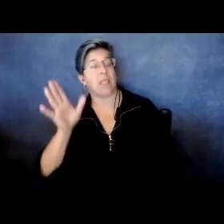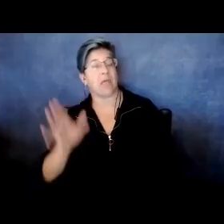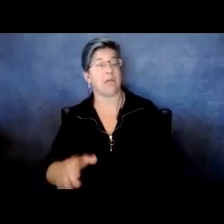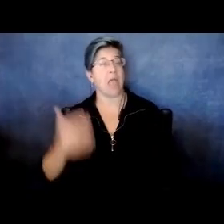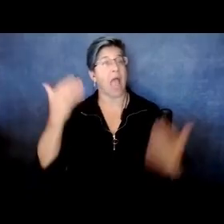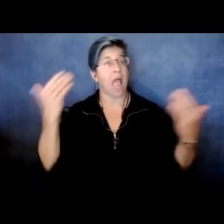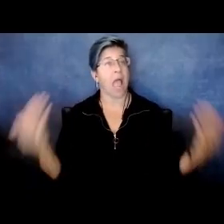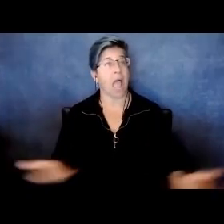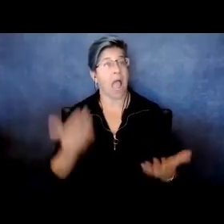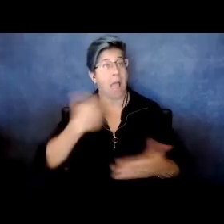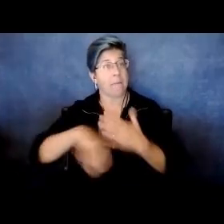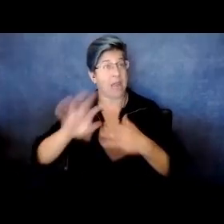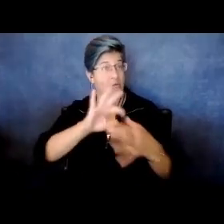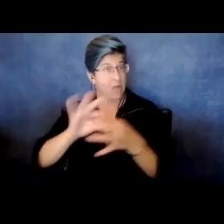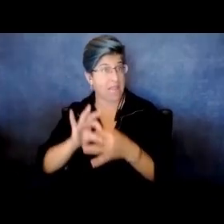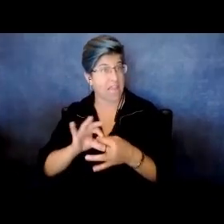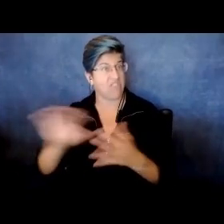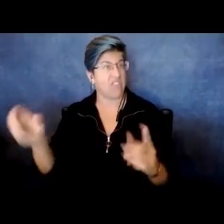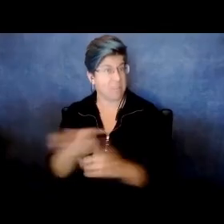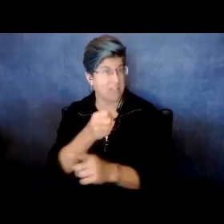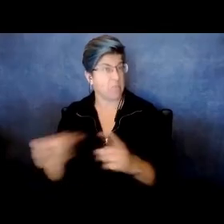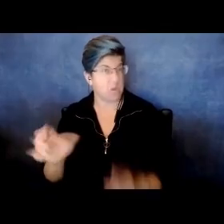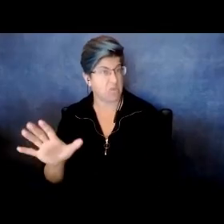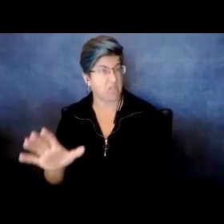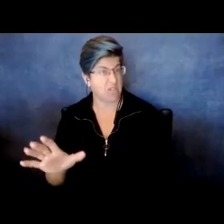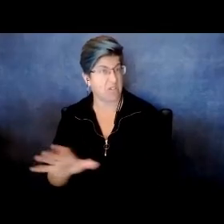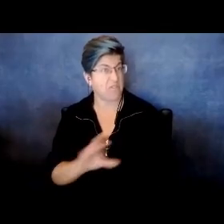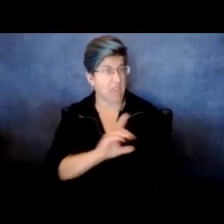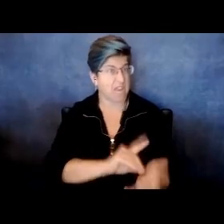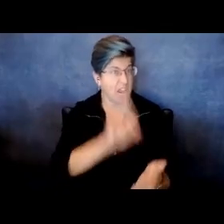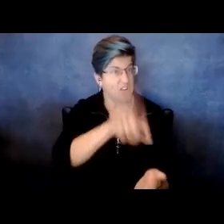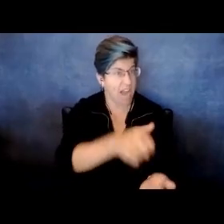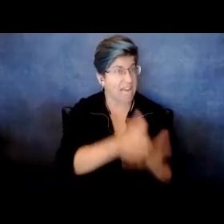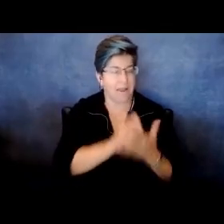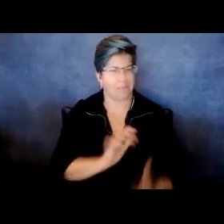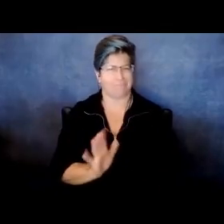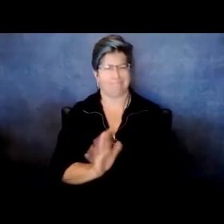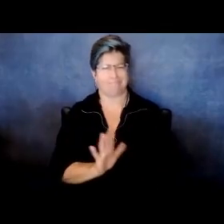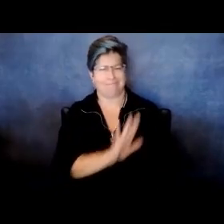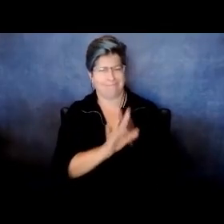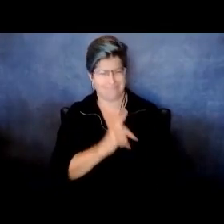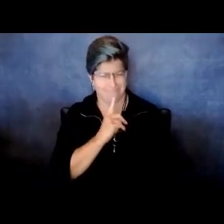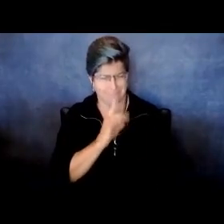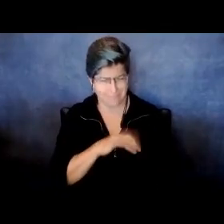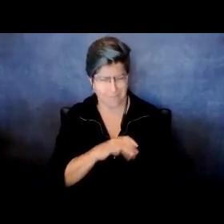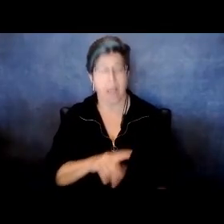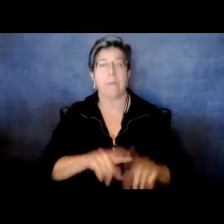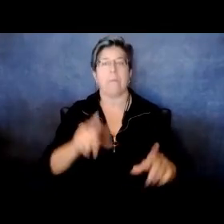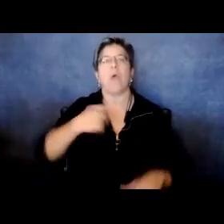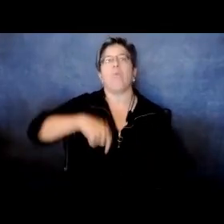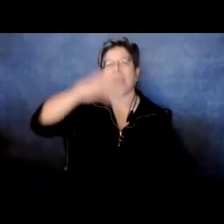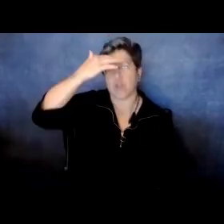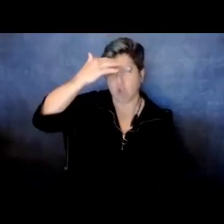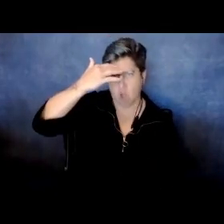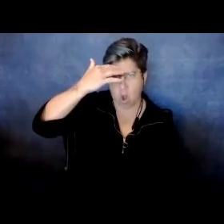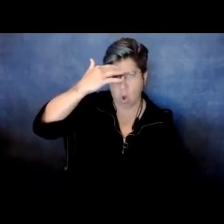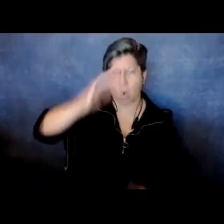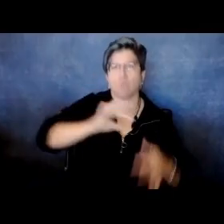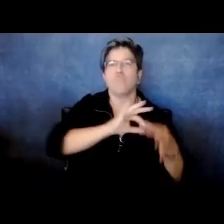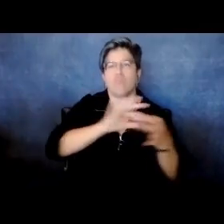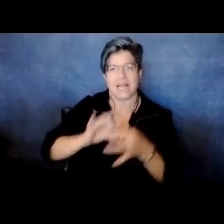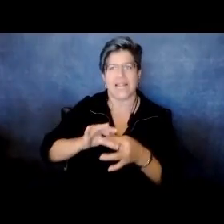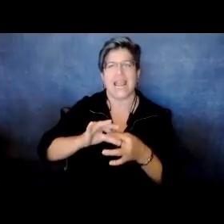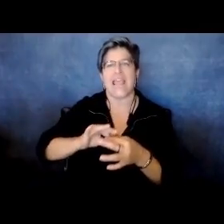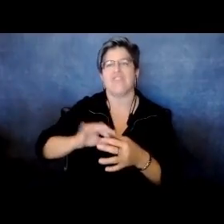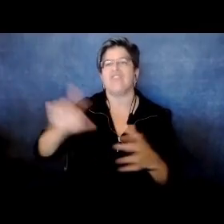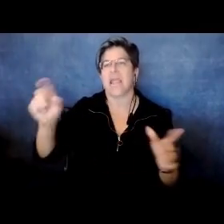I'm in a I'm in an abusive relationship, Dr. Liz, and I need help. Yet we know that relationship abuse